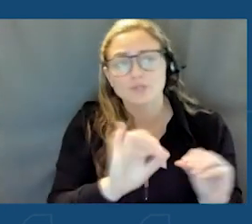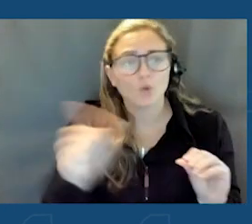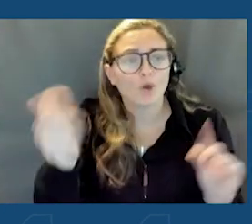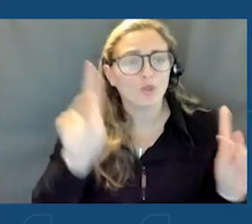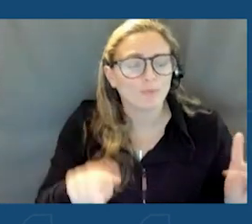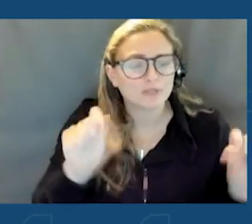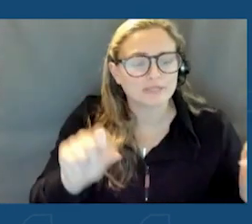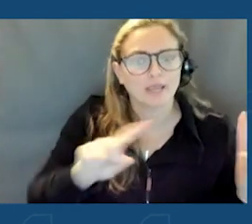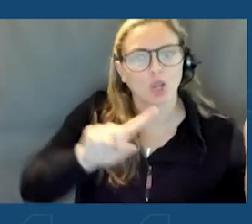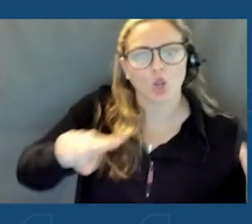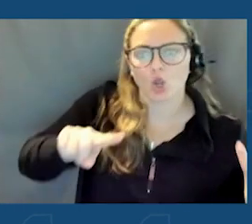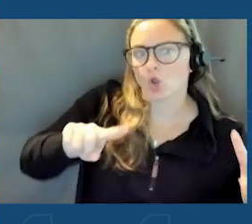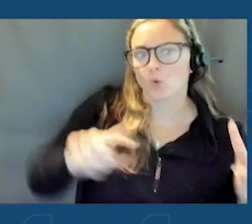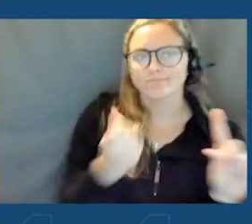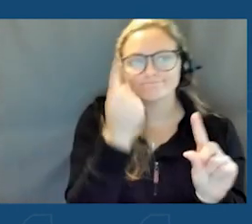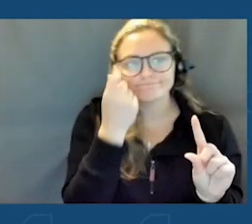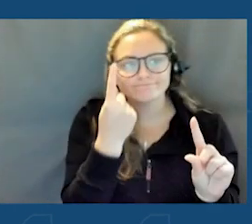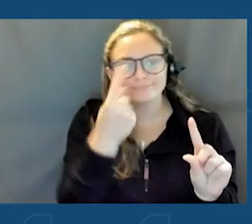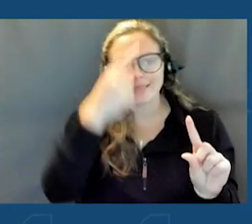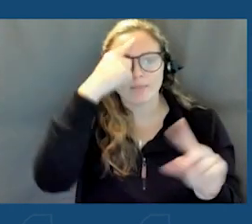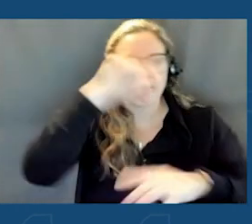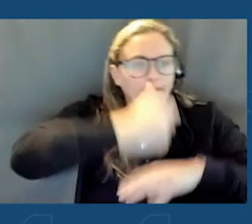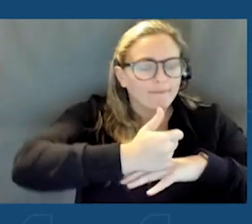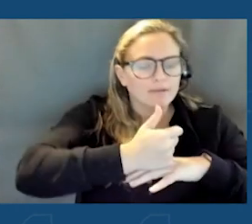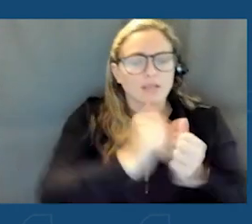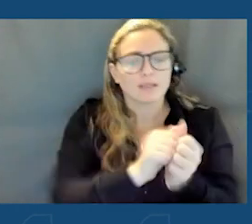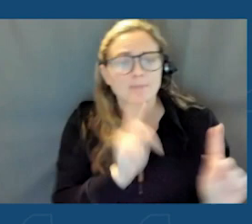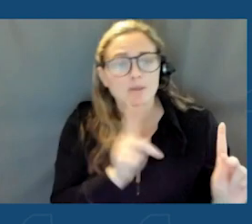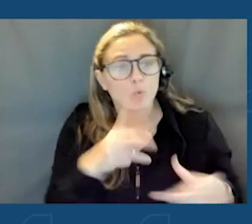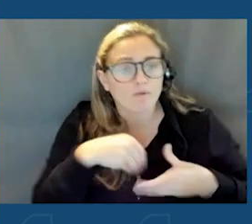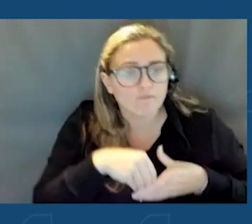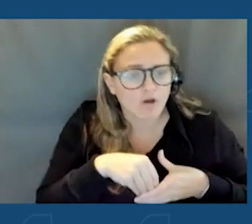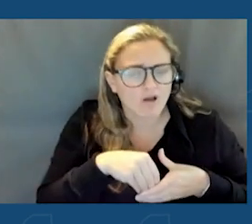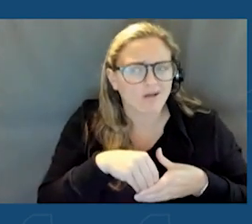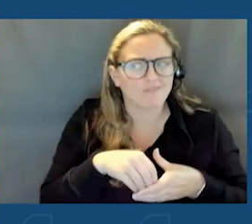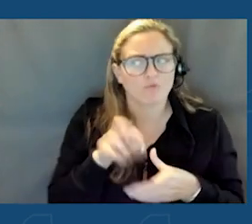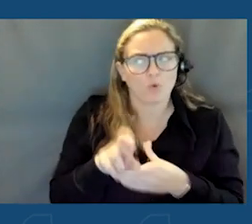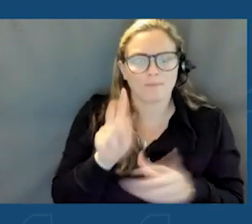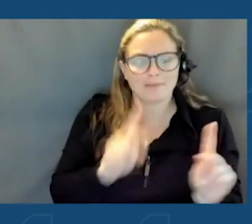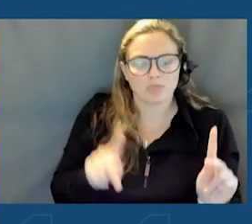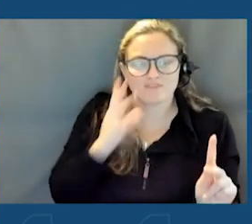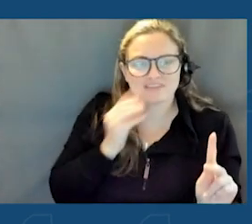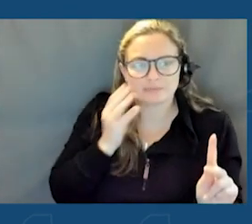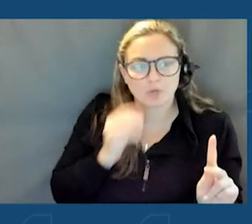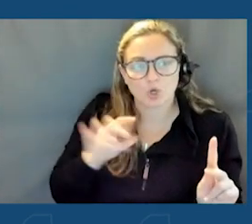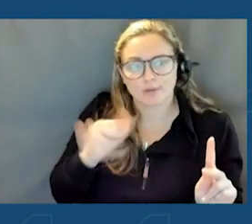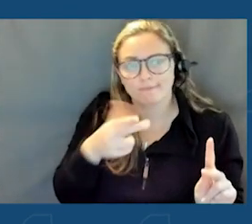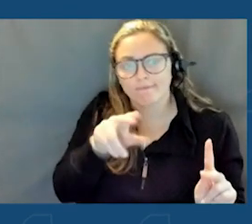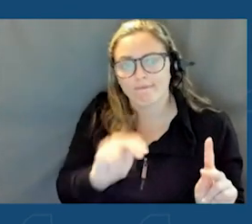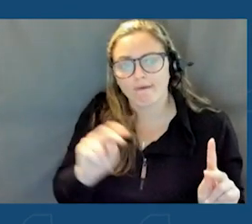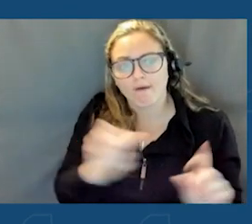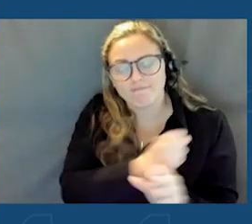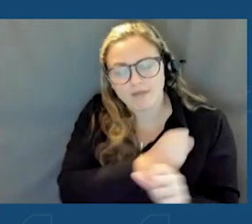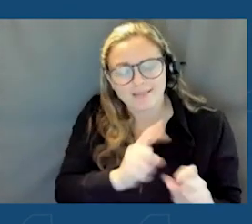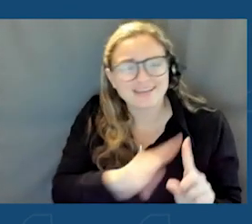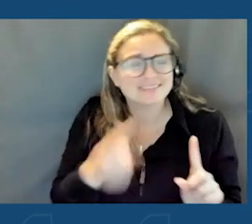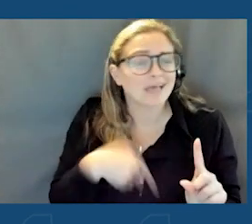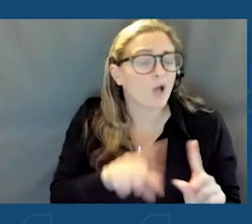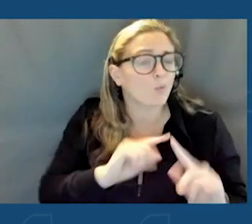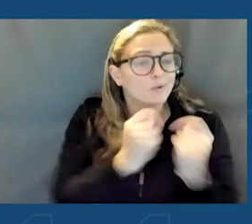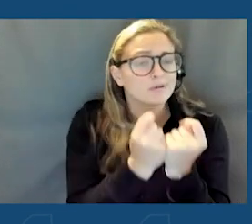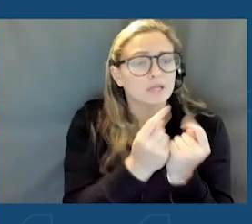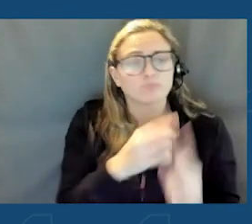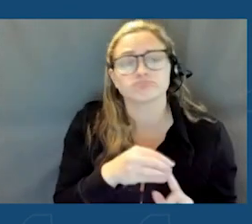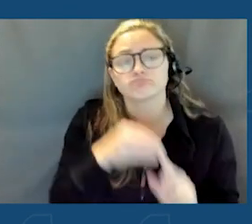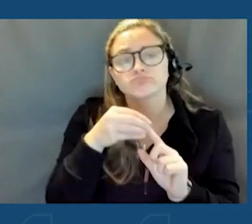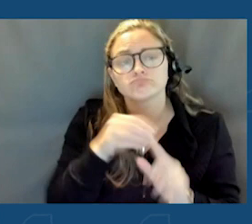And understanding the mindset of those who are involved or have been victims of gun violence. Our team is uniquely positioned to work